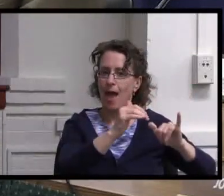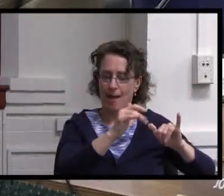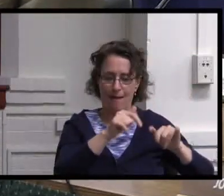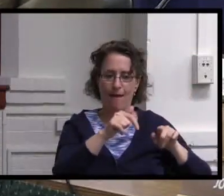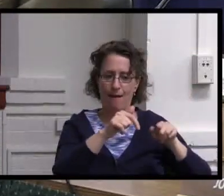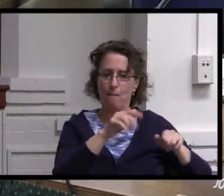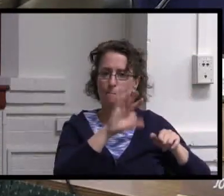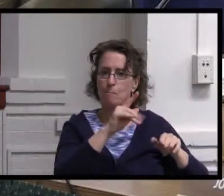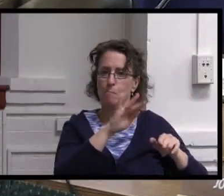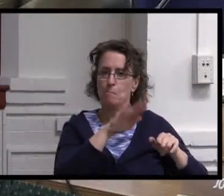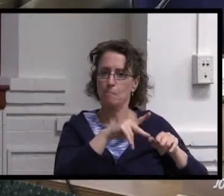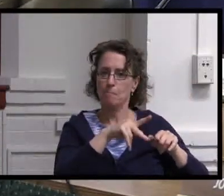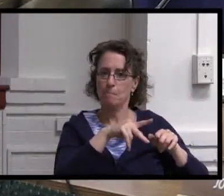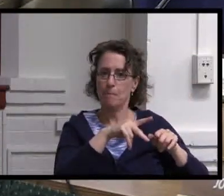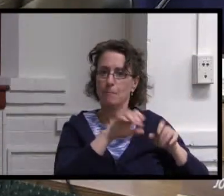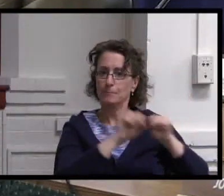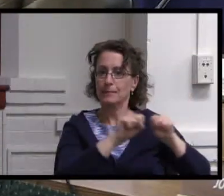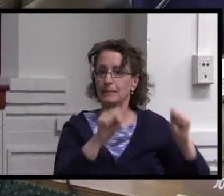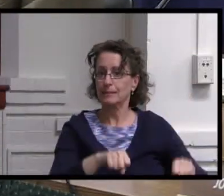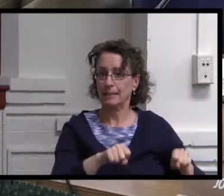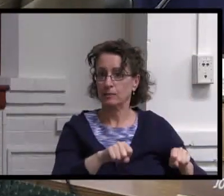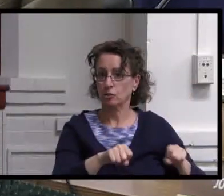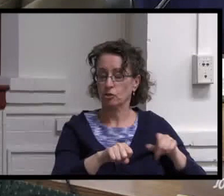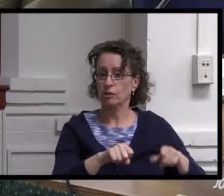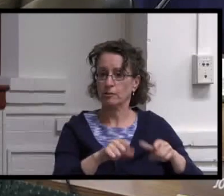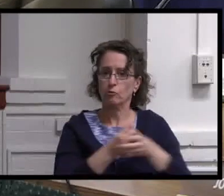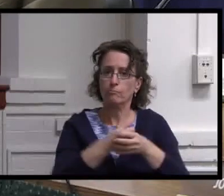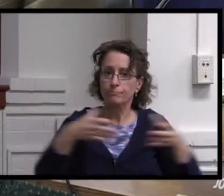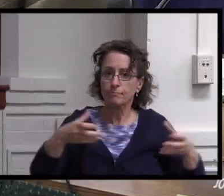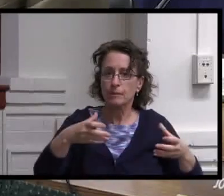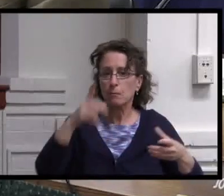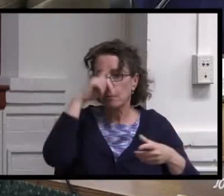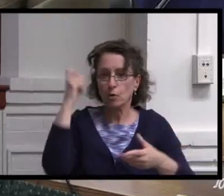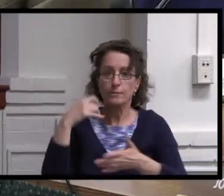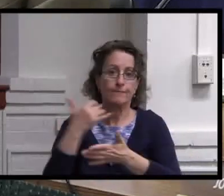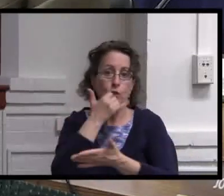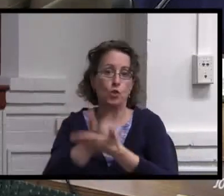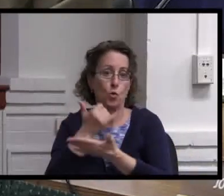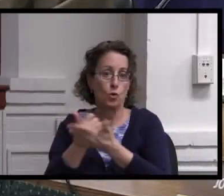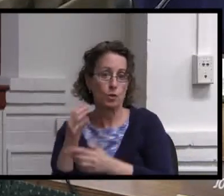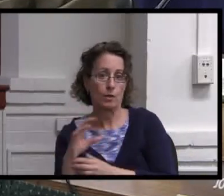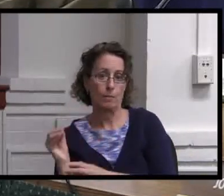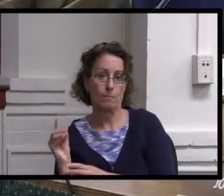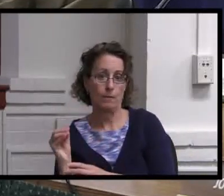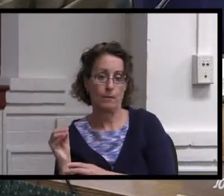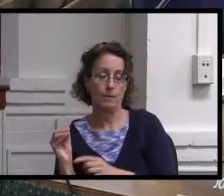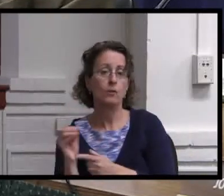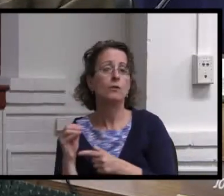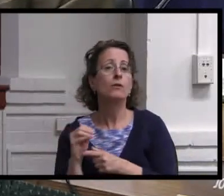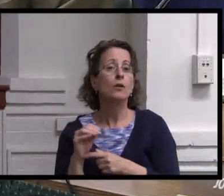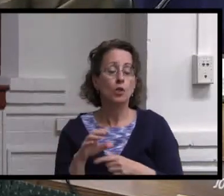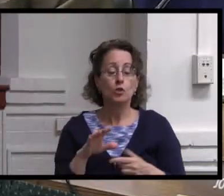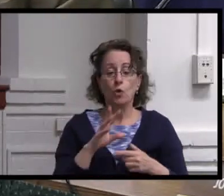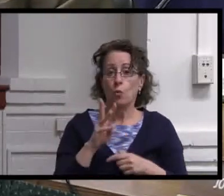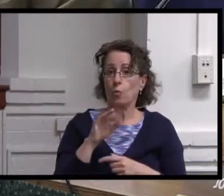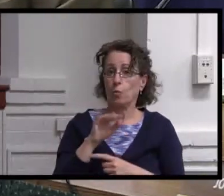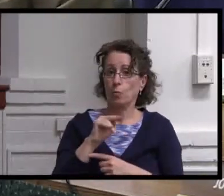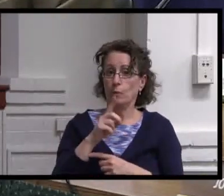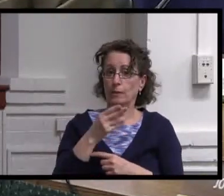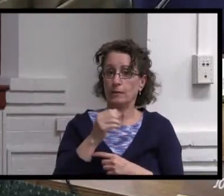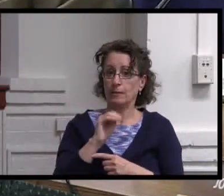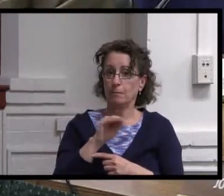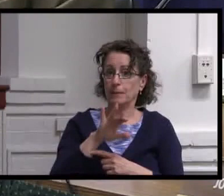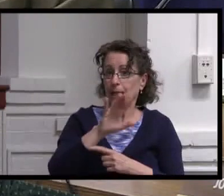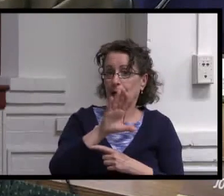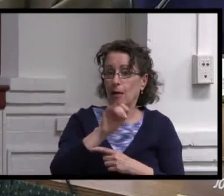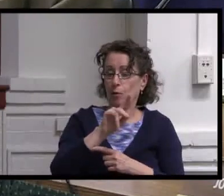the full cost of the renovation part of this project, and then with $100,000 from the Windham County Economic Development Program,